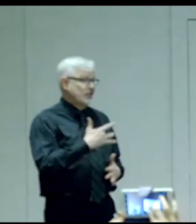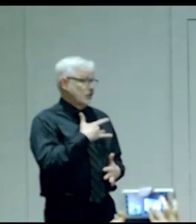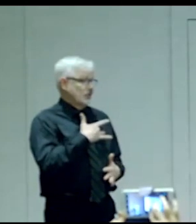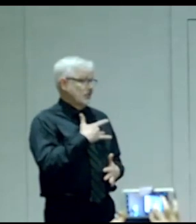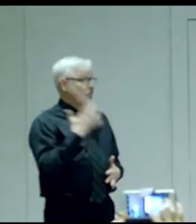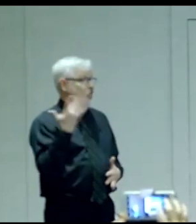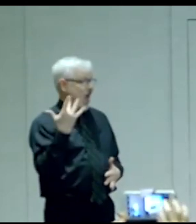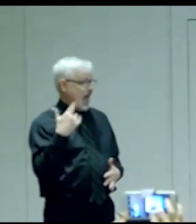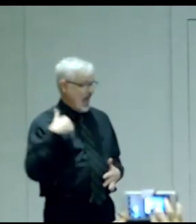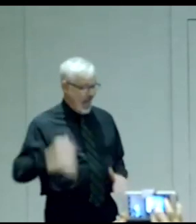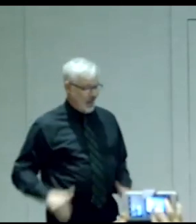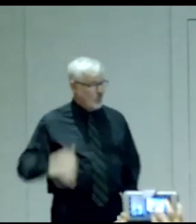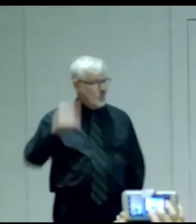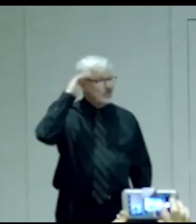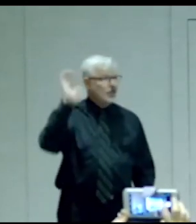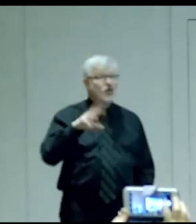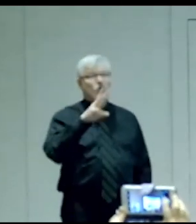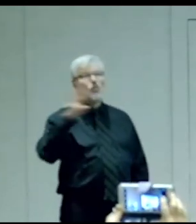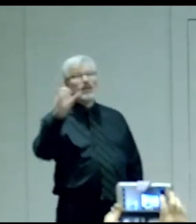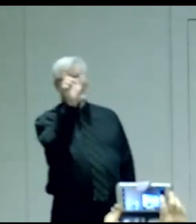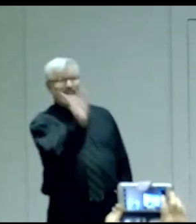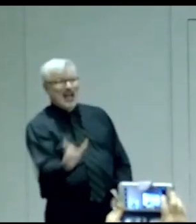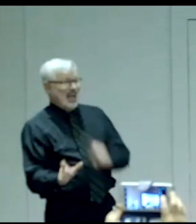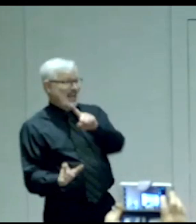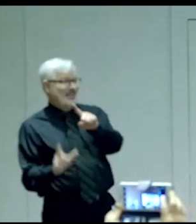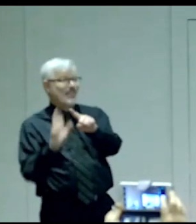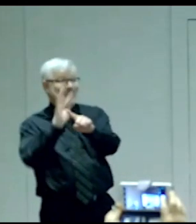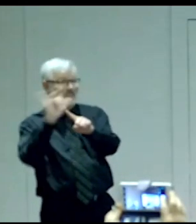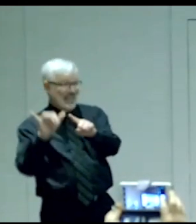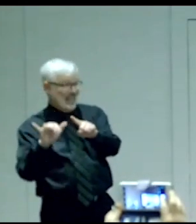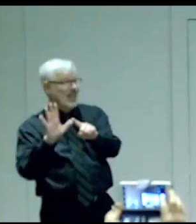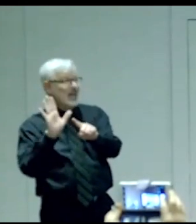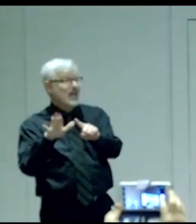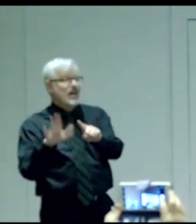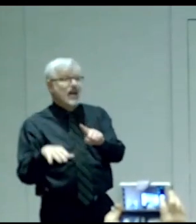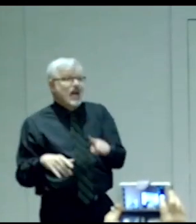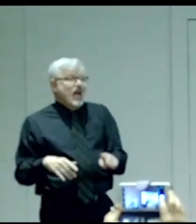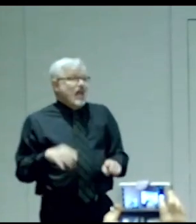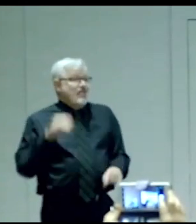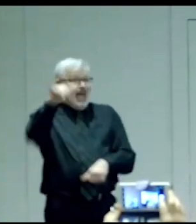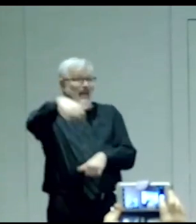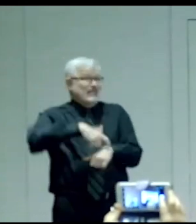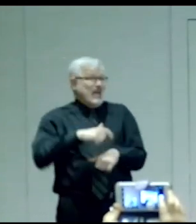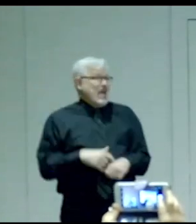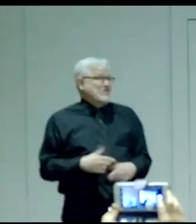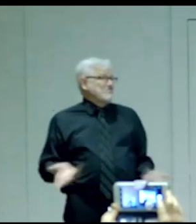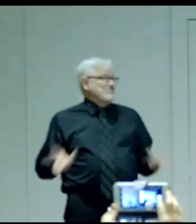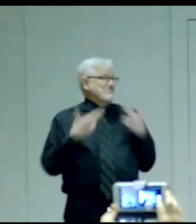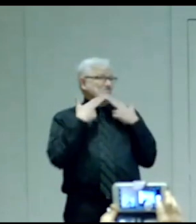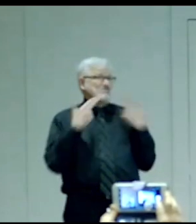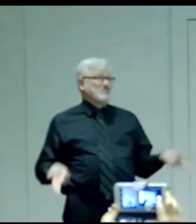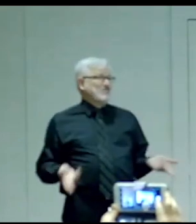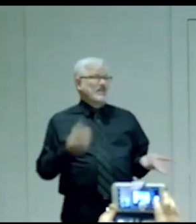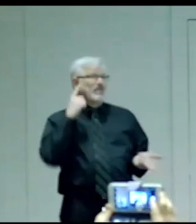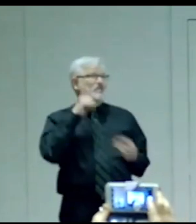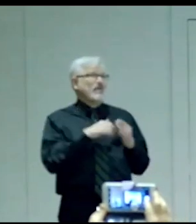up in Chicago on the west side of the city, and I didn't really think about that until my